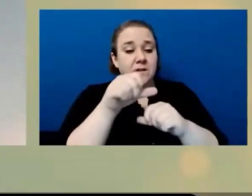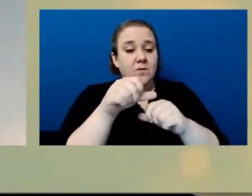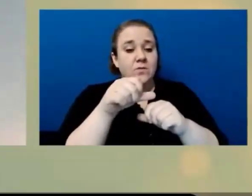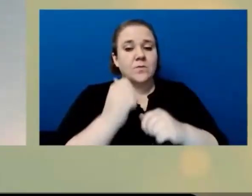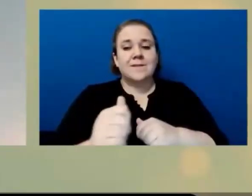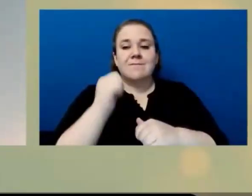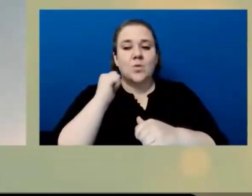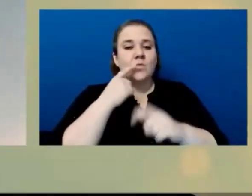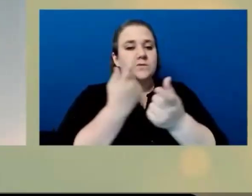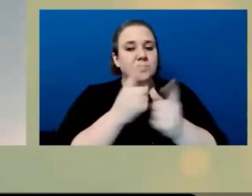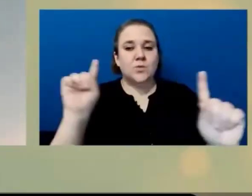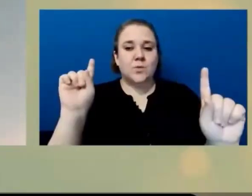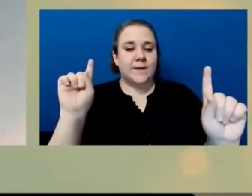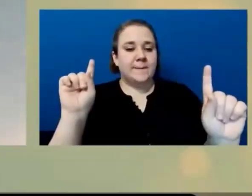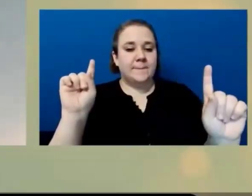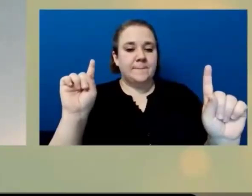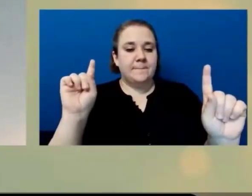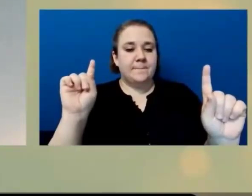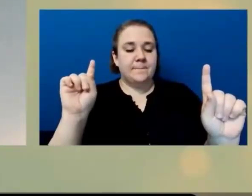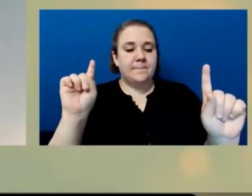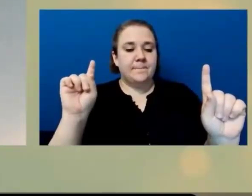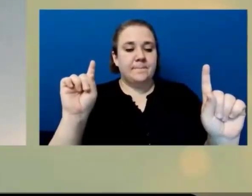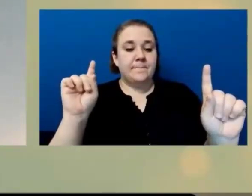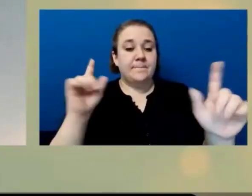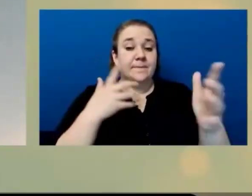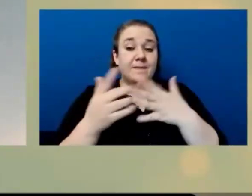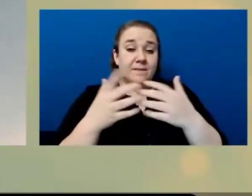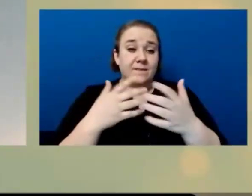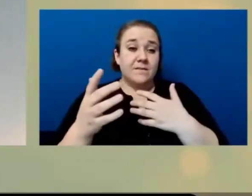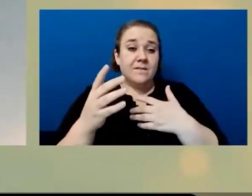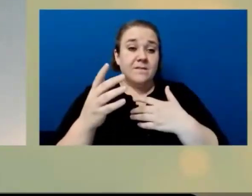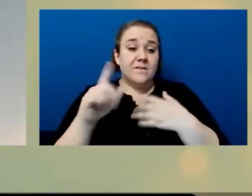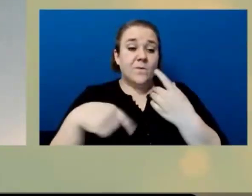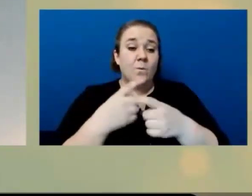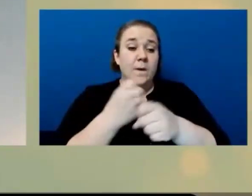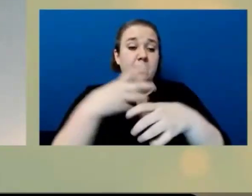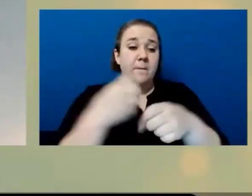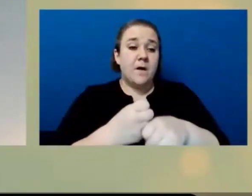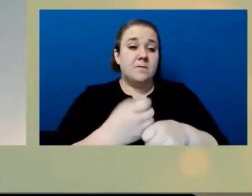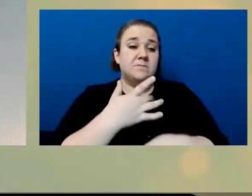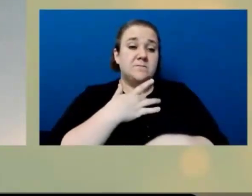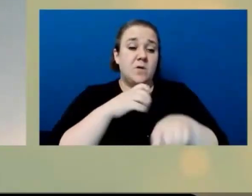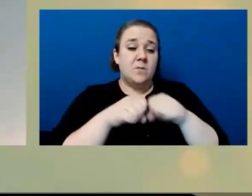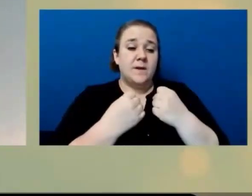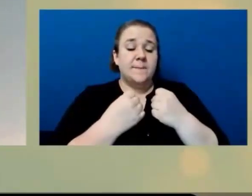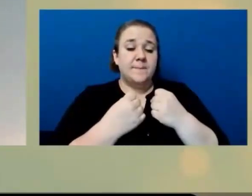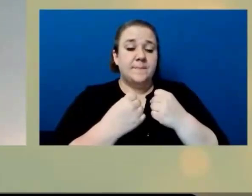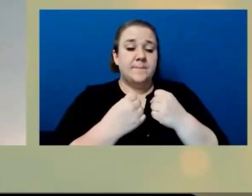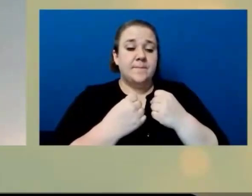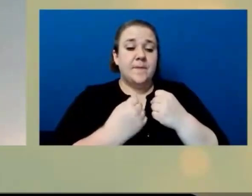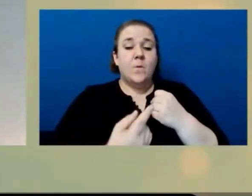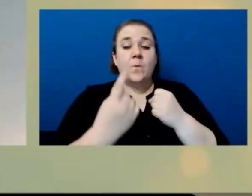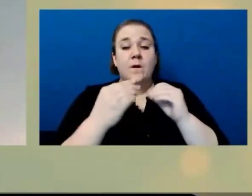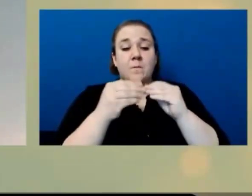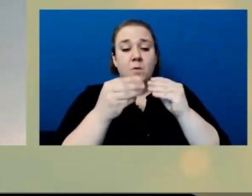What if we tangle our fingers up together on purpose and cup this delicate web in